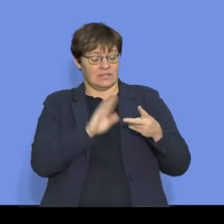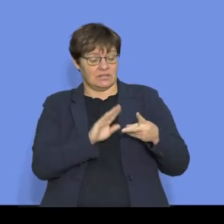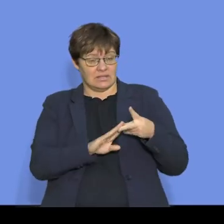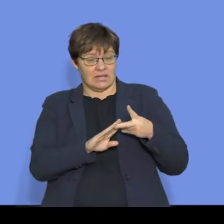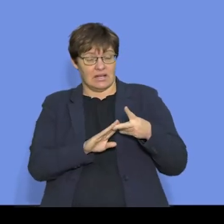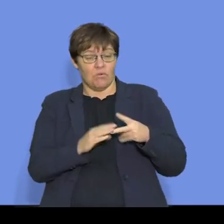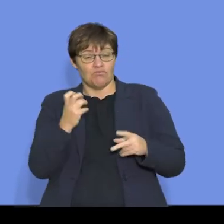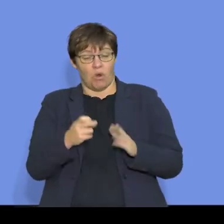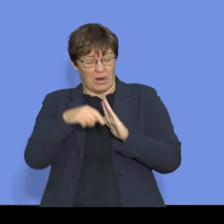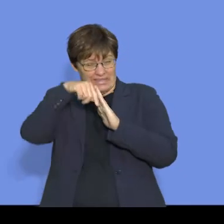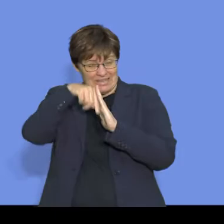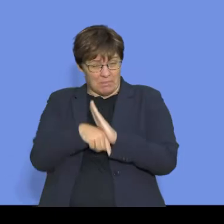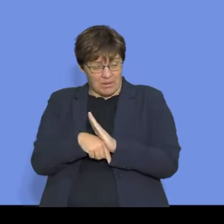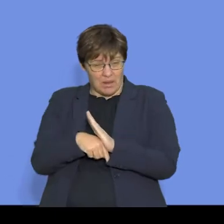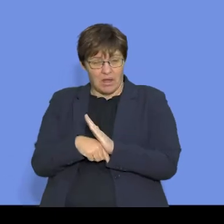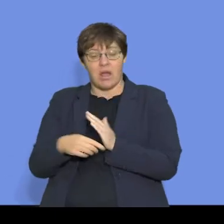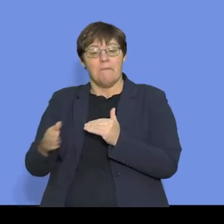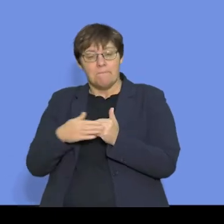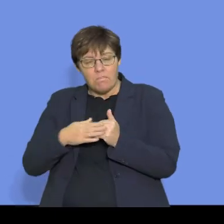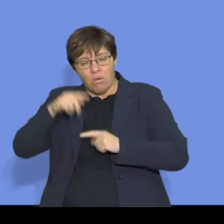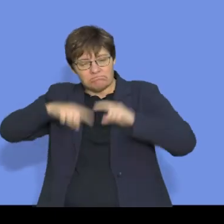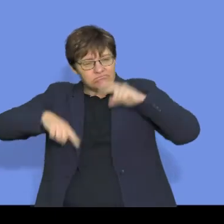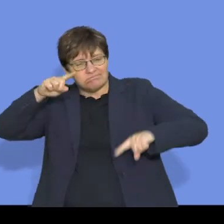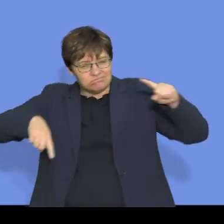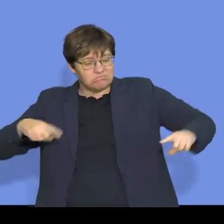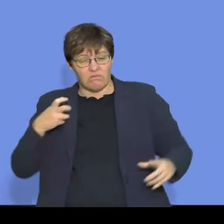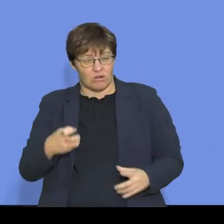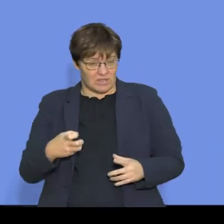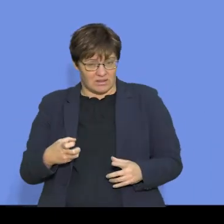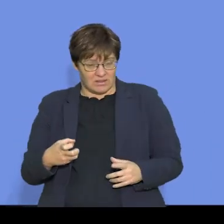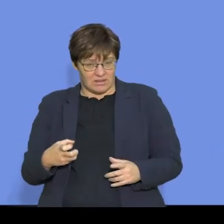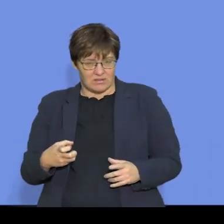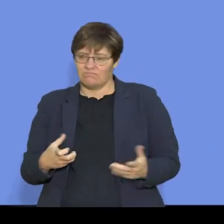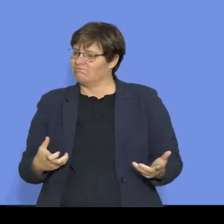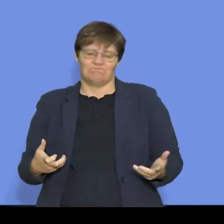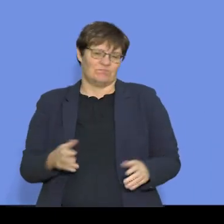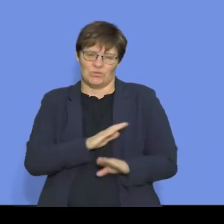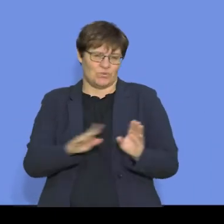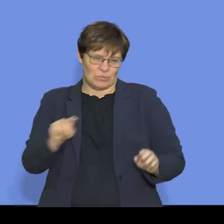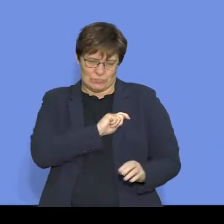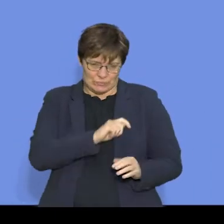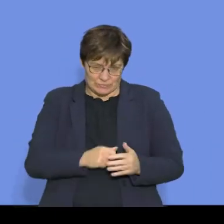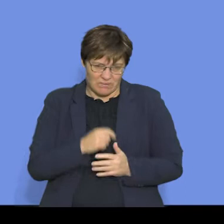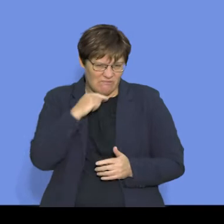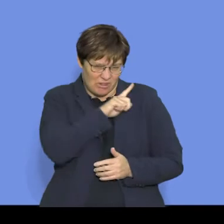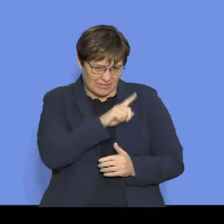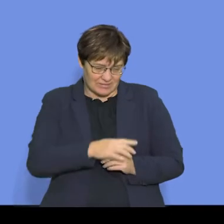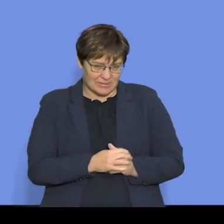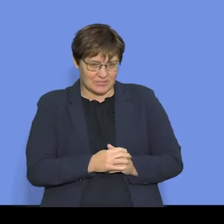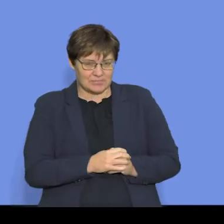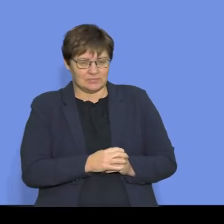one, the deeper the rock, the more different types of fossils. That is obviously false.